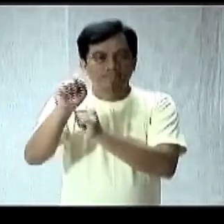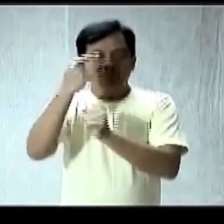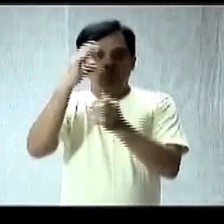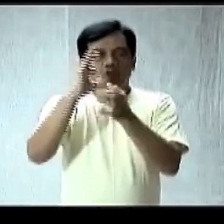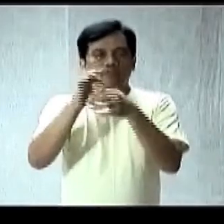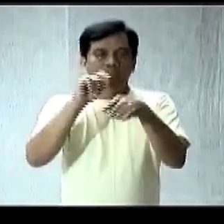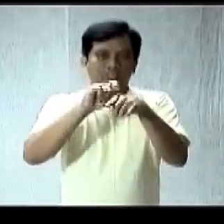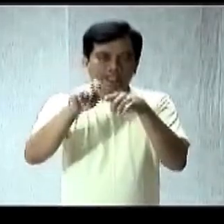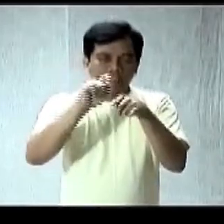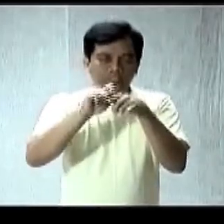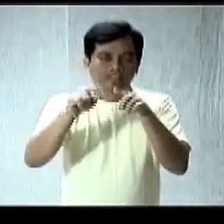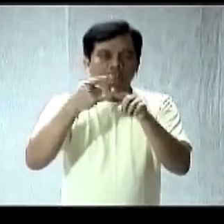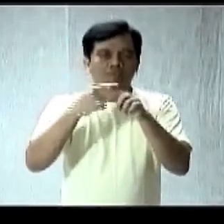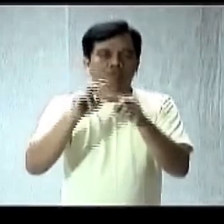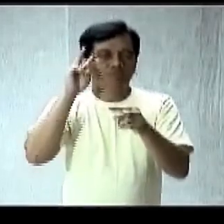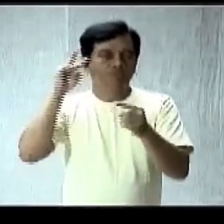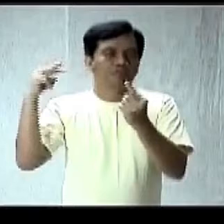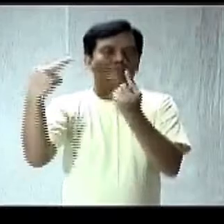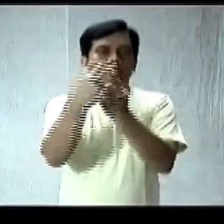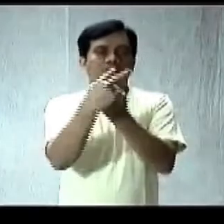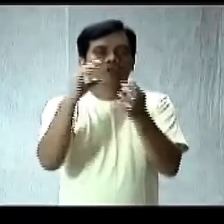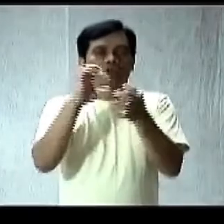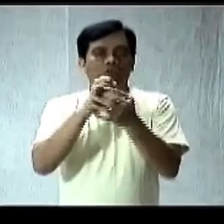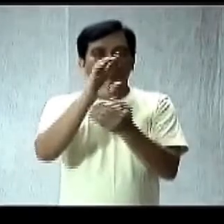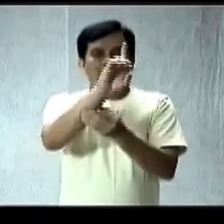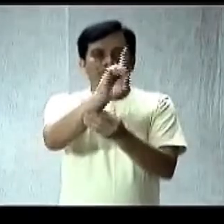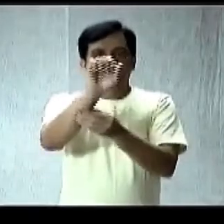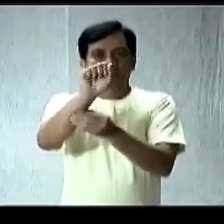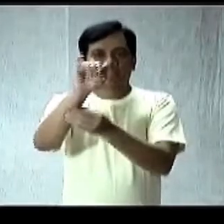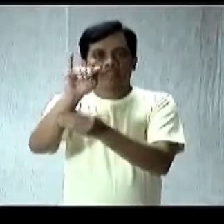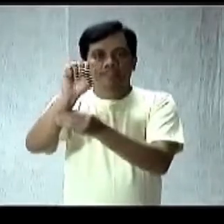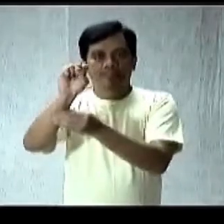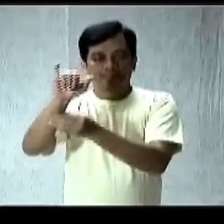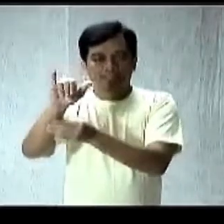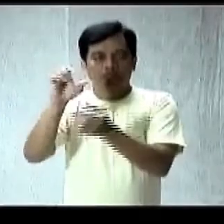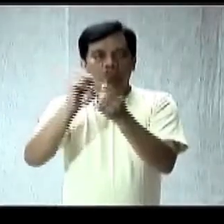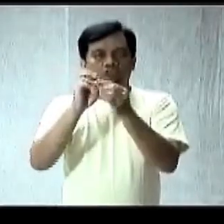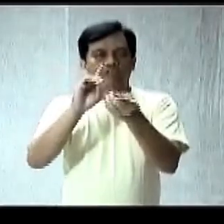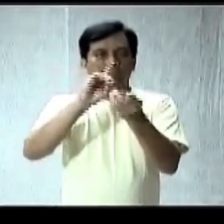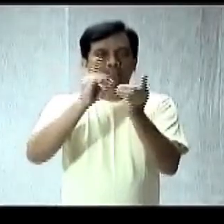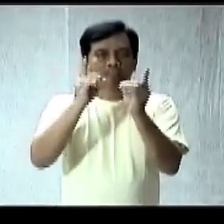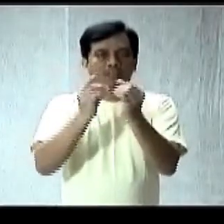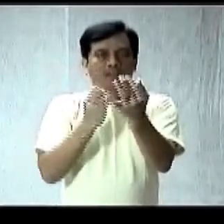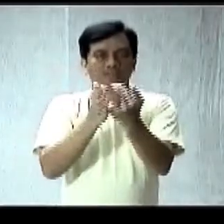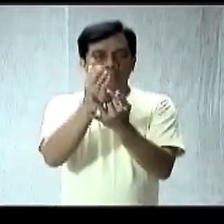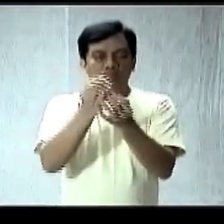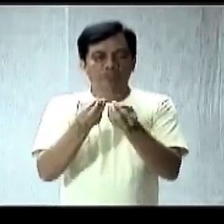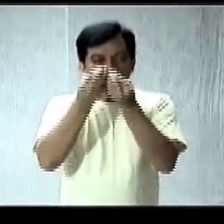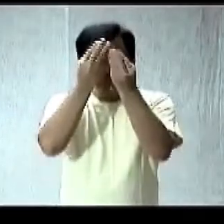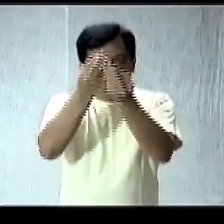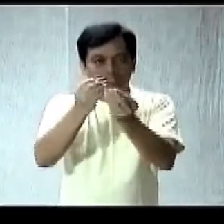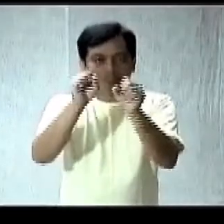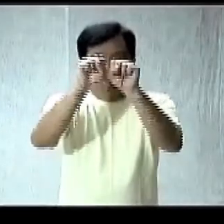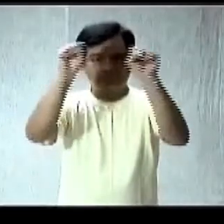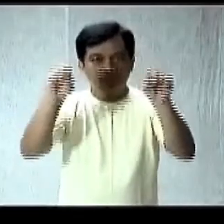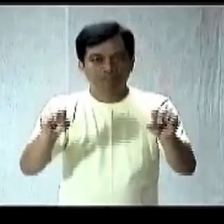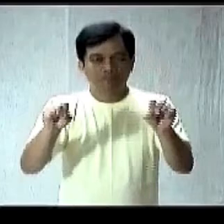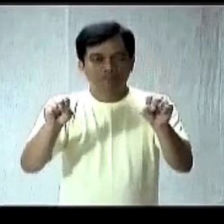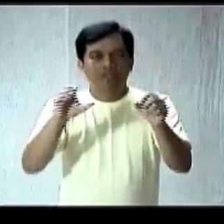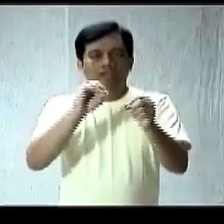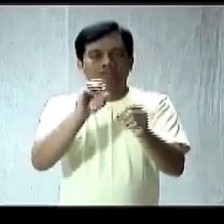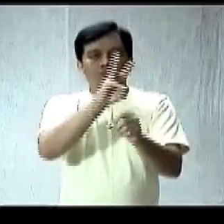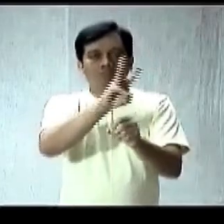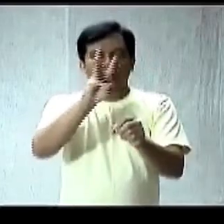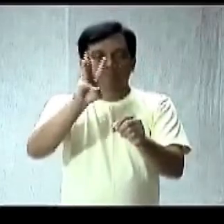practice was the training from the perspective of DAISY, or the Digital Accessible Information System